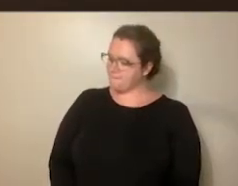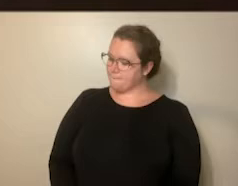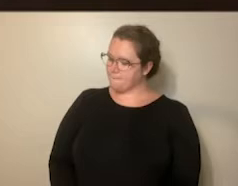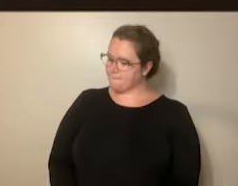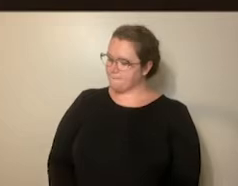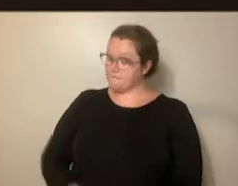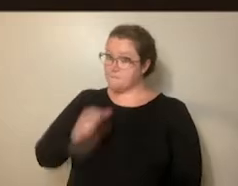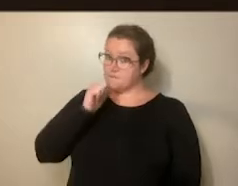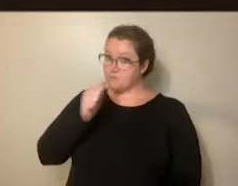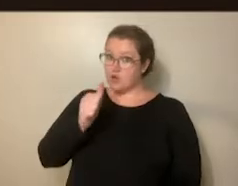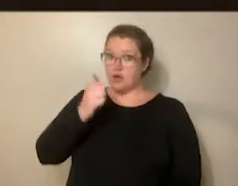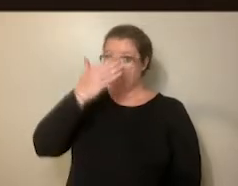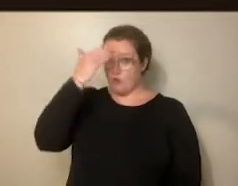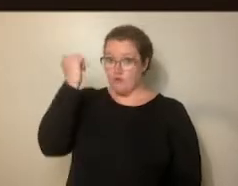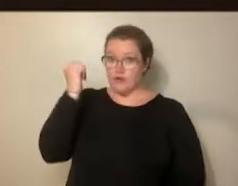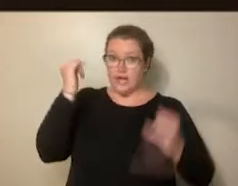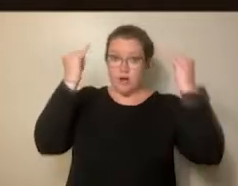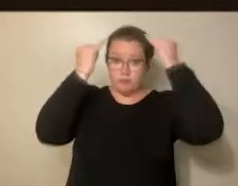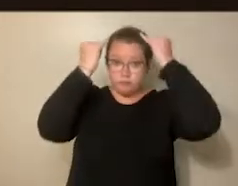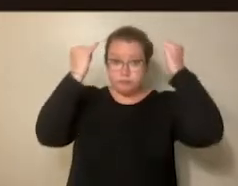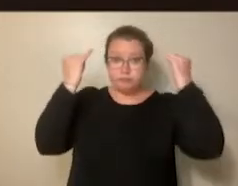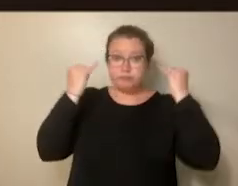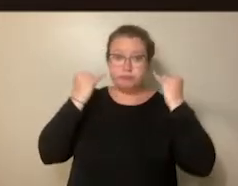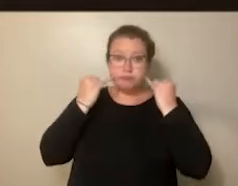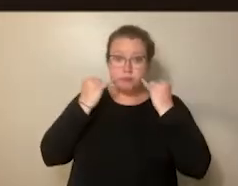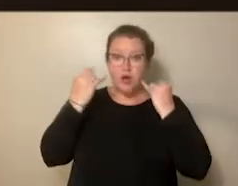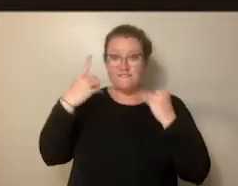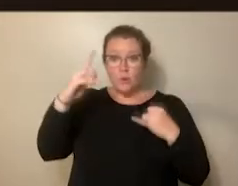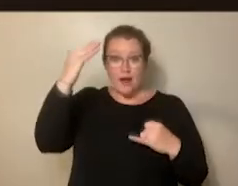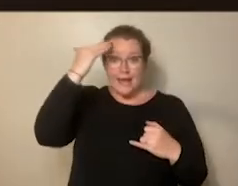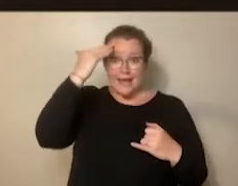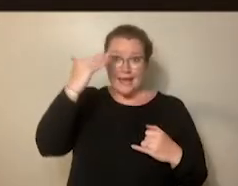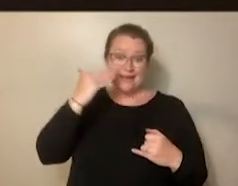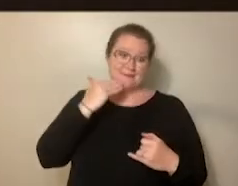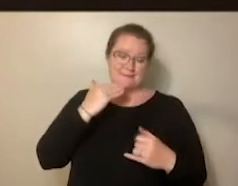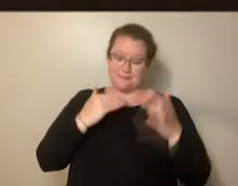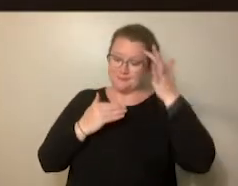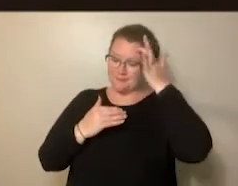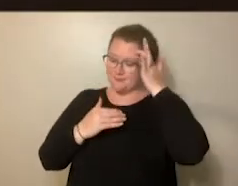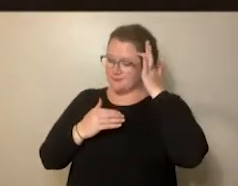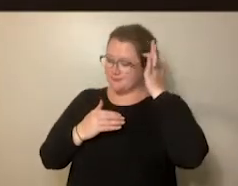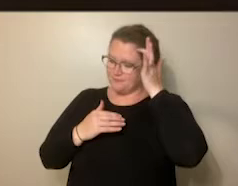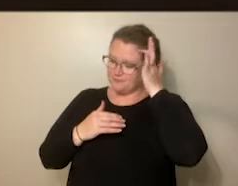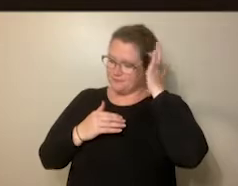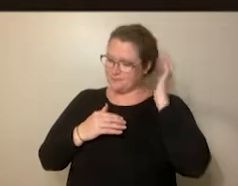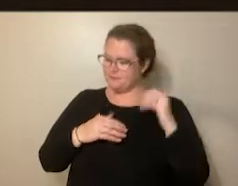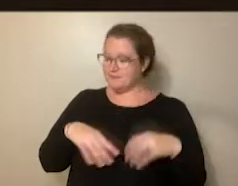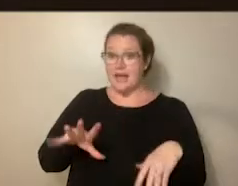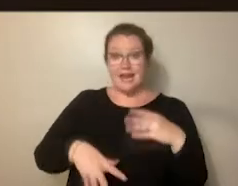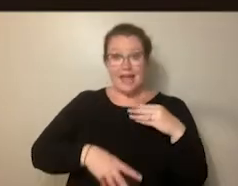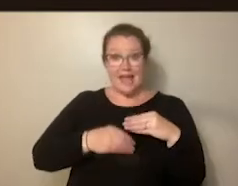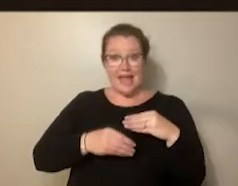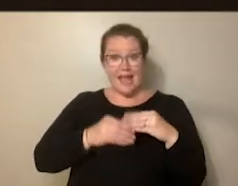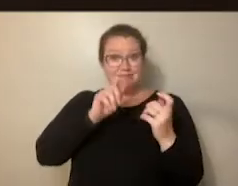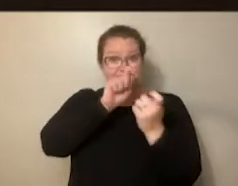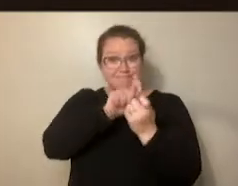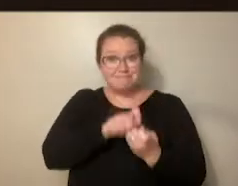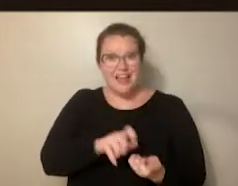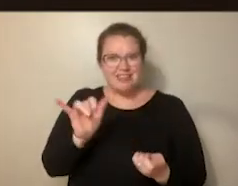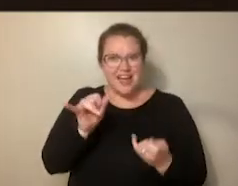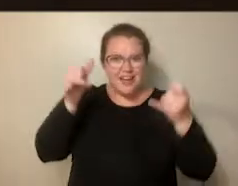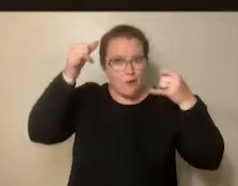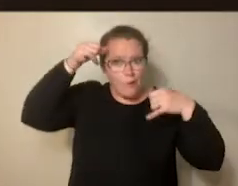Don't forget to draw the curvy lines for the head. And details, like your cows have horns